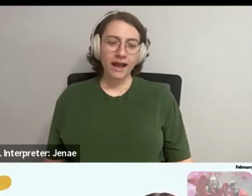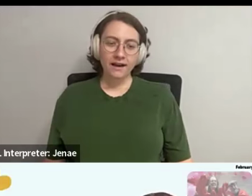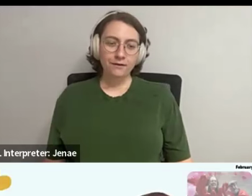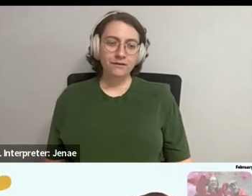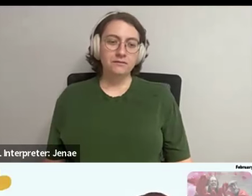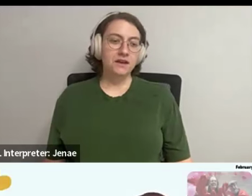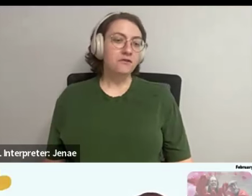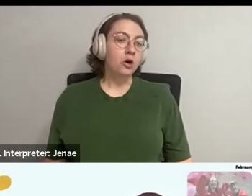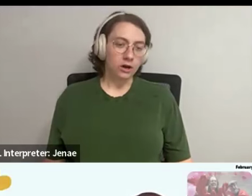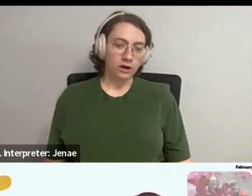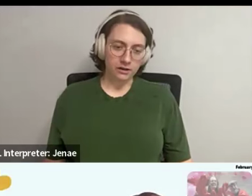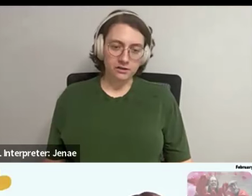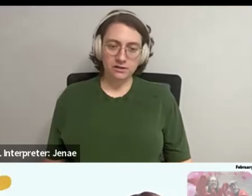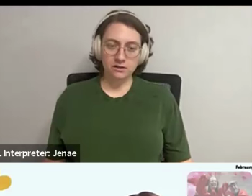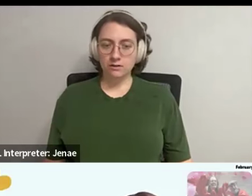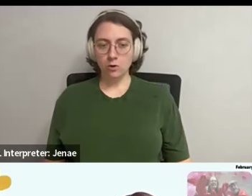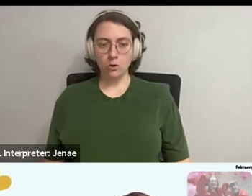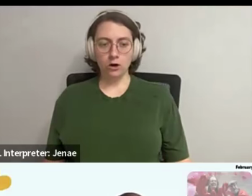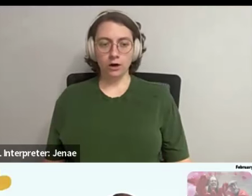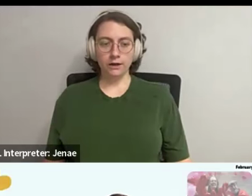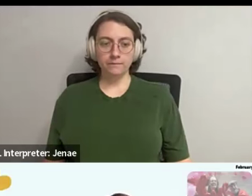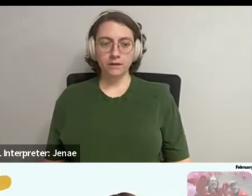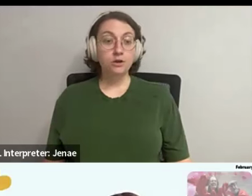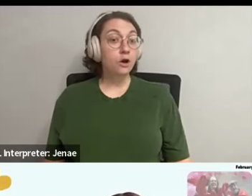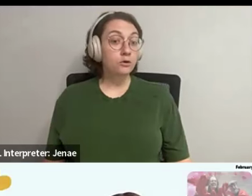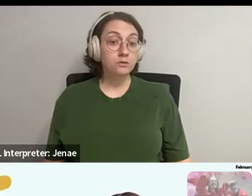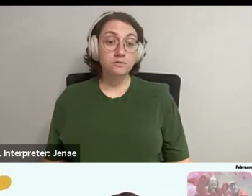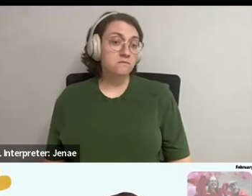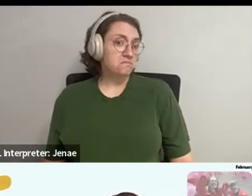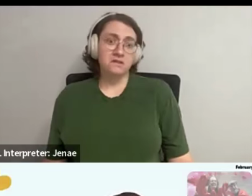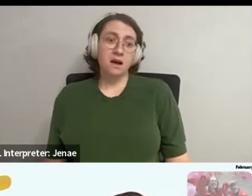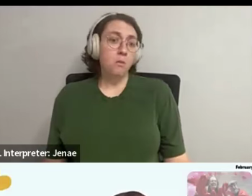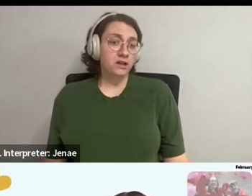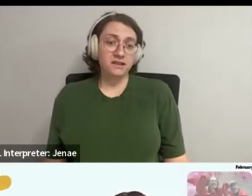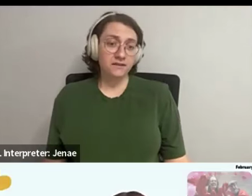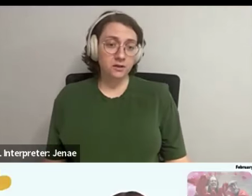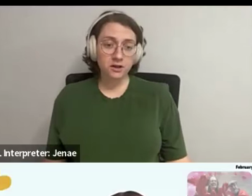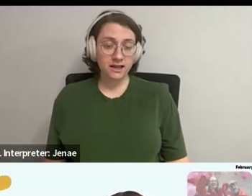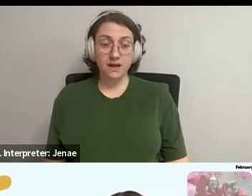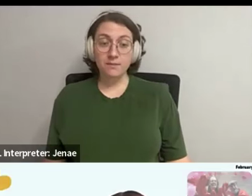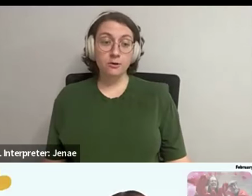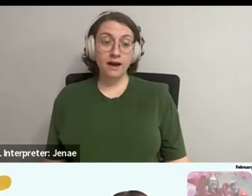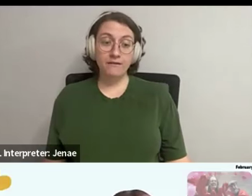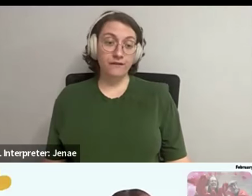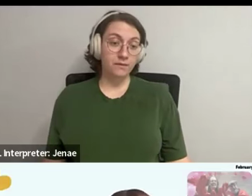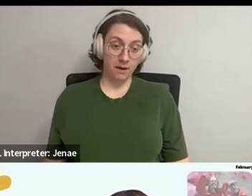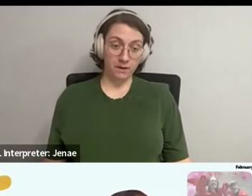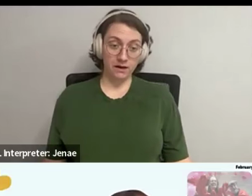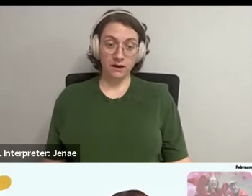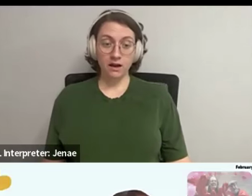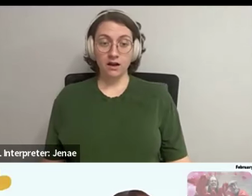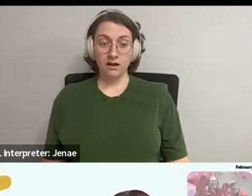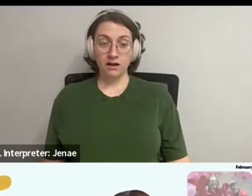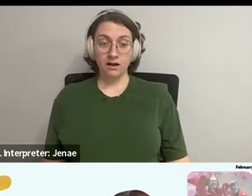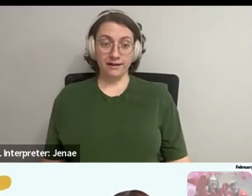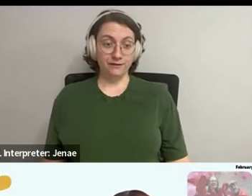If you all have deaf coworkers or you know someone in the deaf community, maybe you have a family